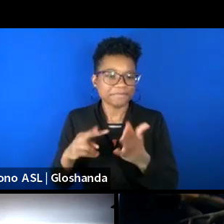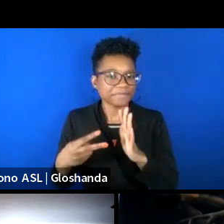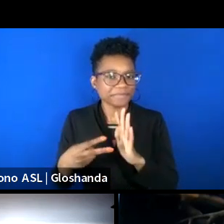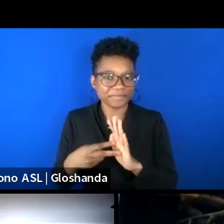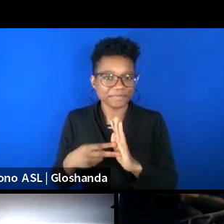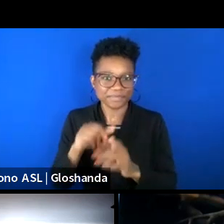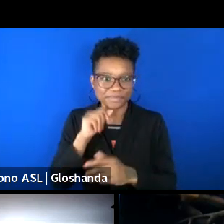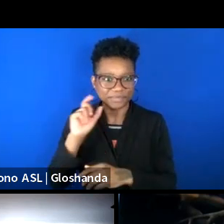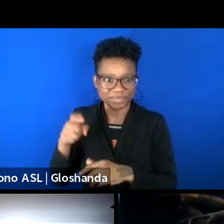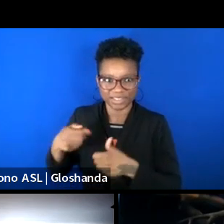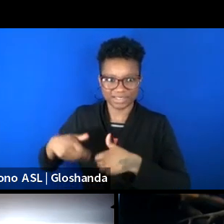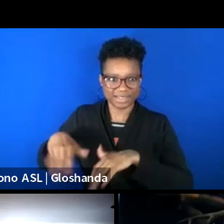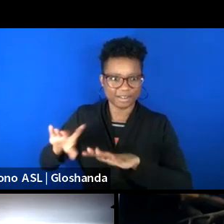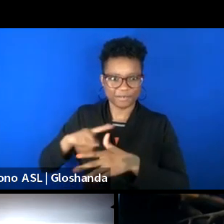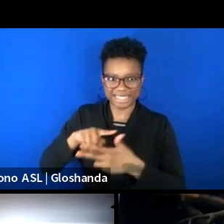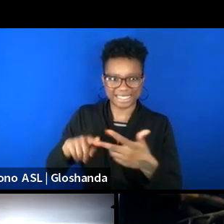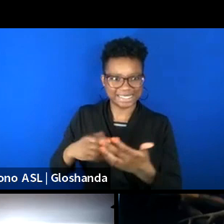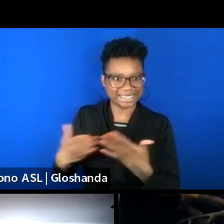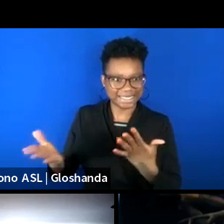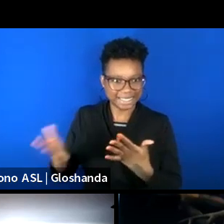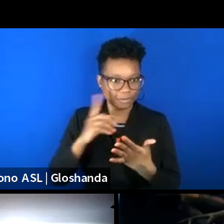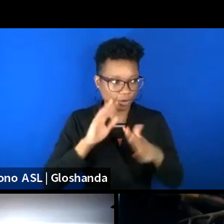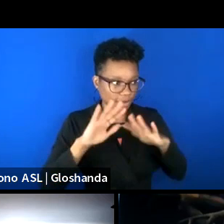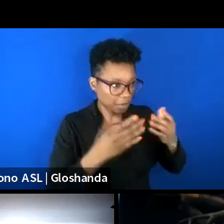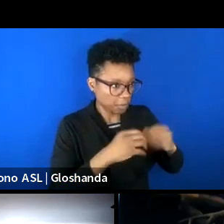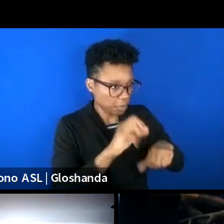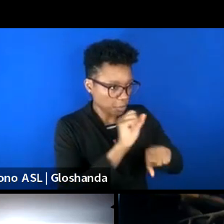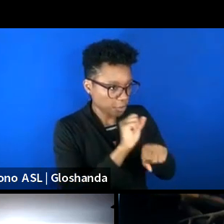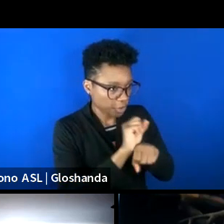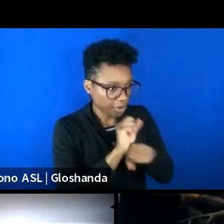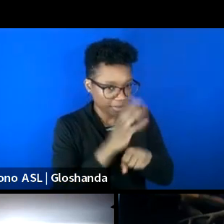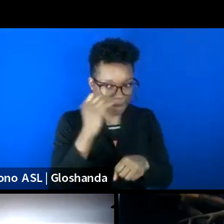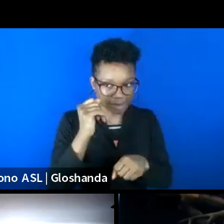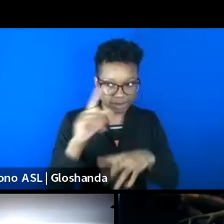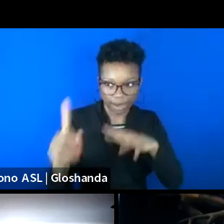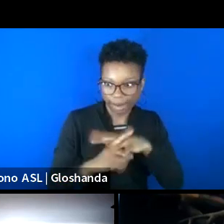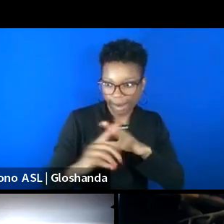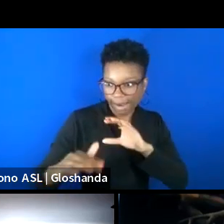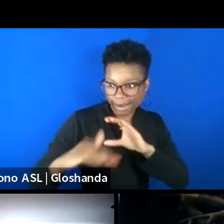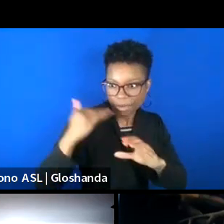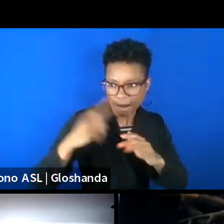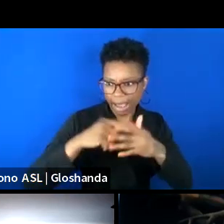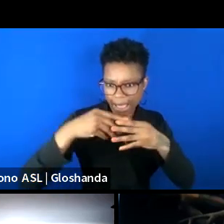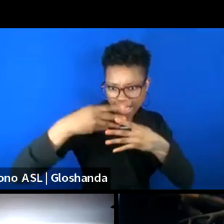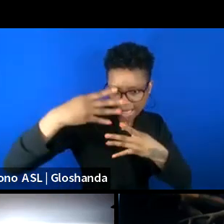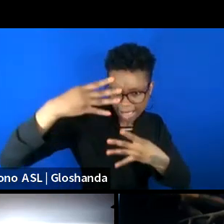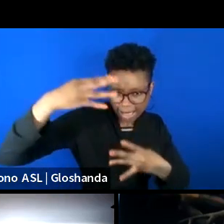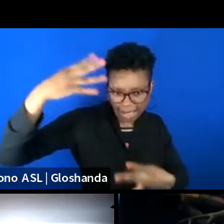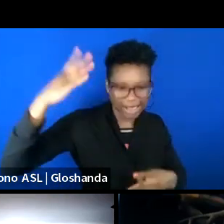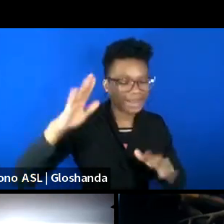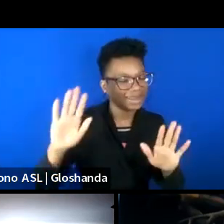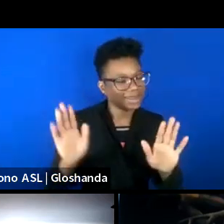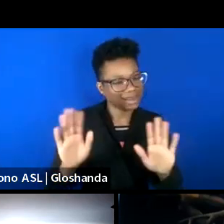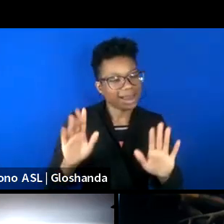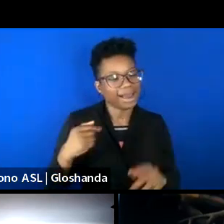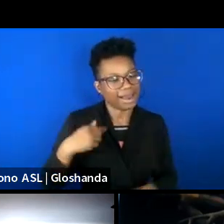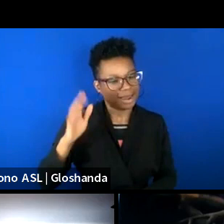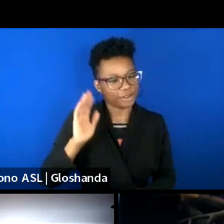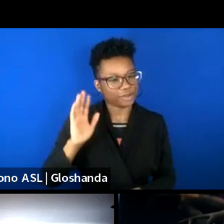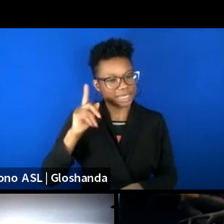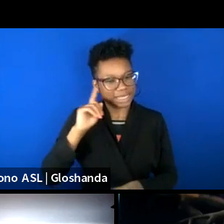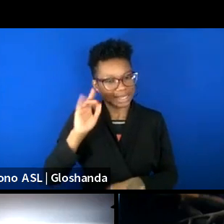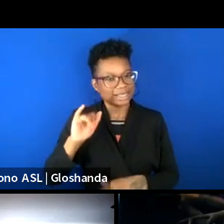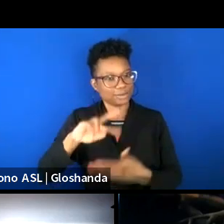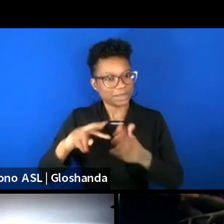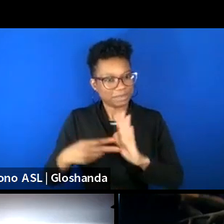just work more. Because you suddenly got an email that says, da da da da da da da, you know, I used to think that that's what it meant to be a